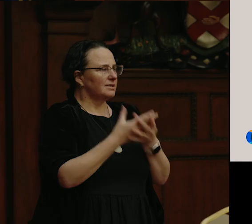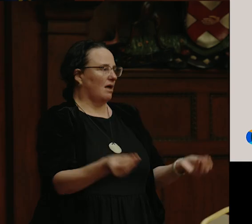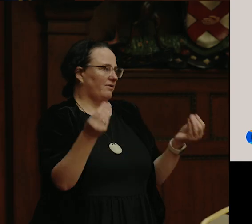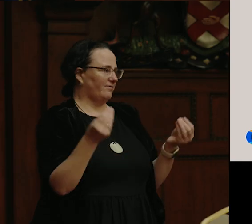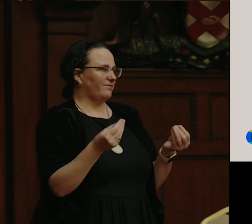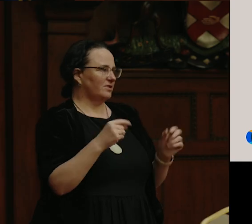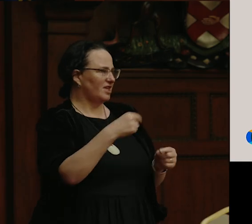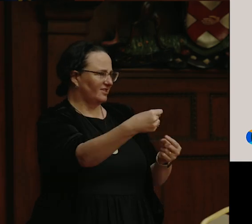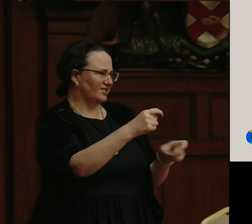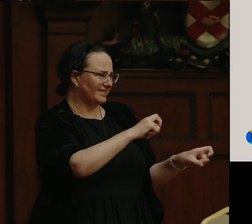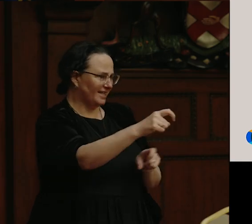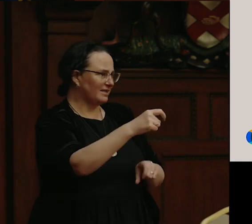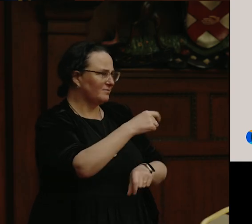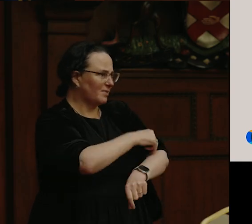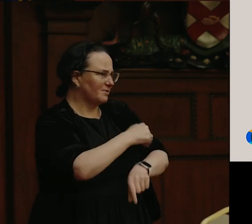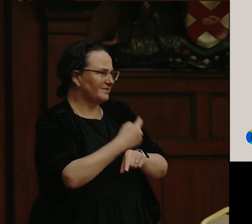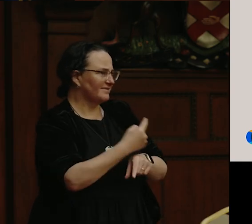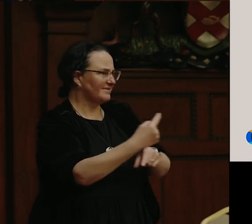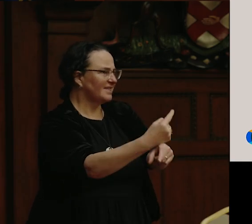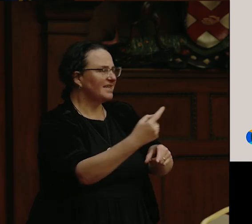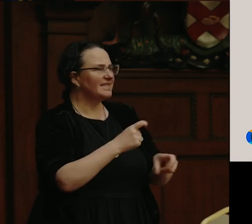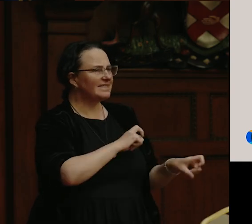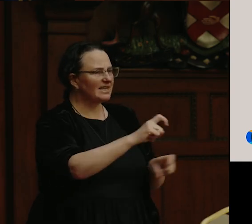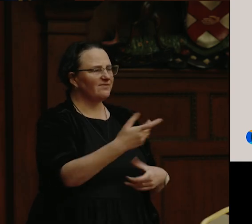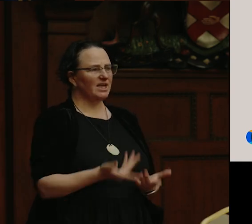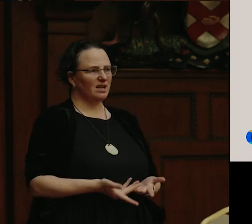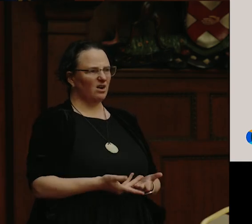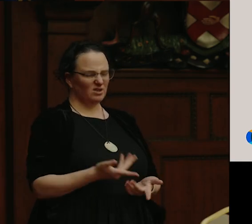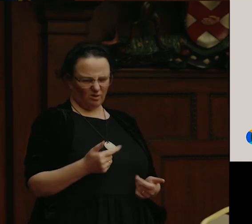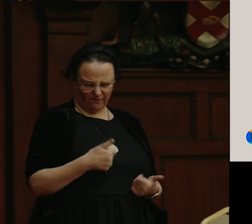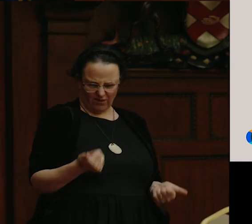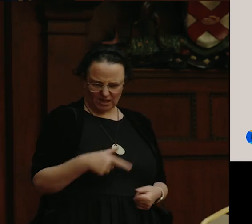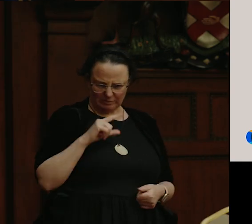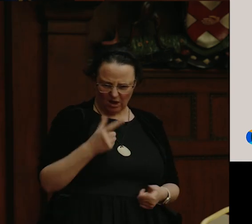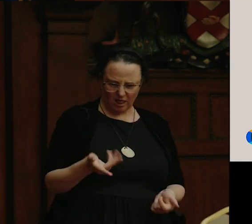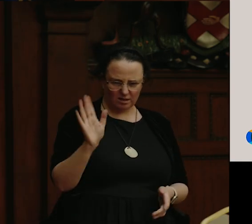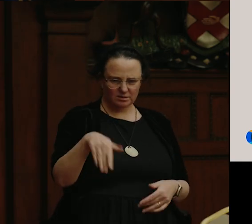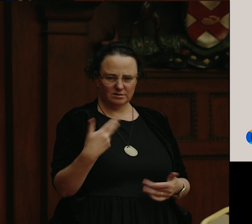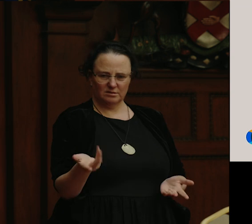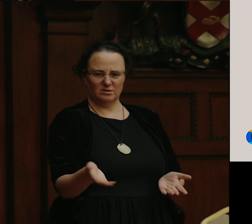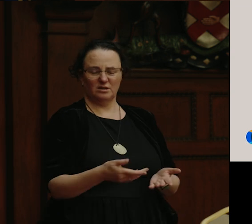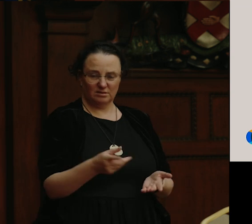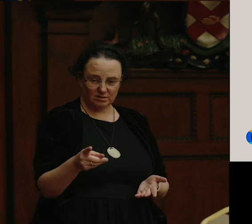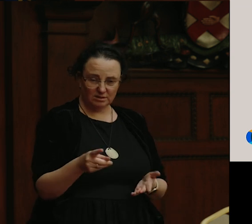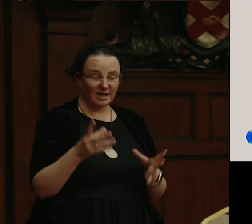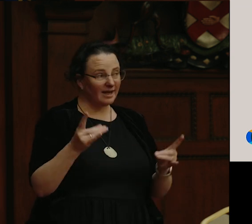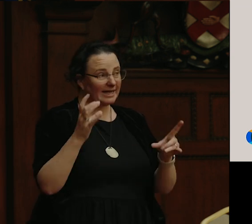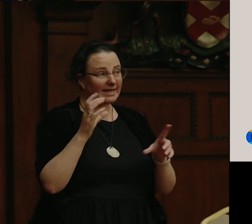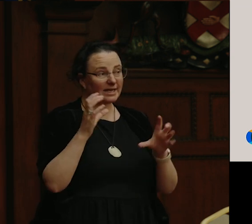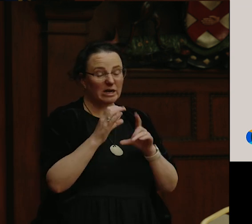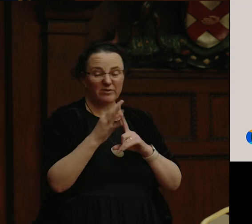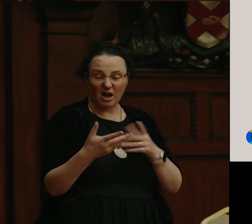their challenges, and they felt like they were still minimised their symptoms as just dryness, and the healthcare professionals didn't